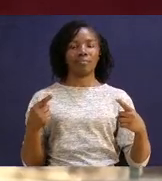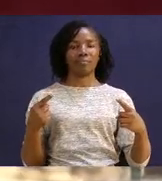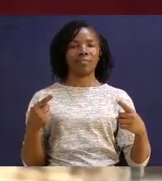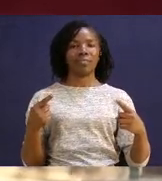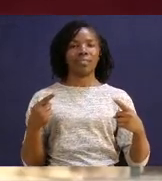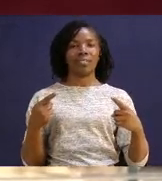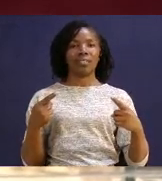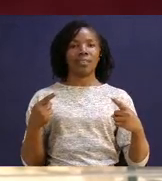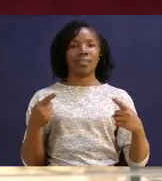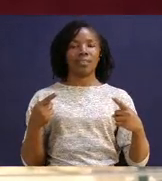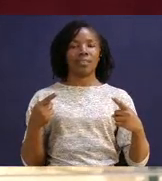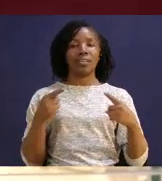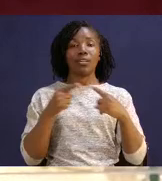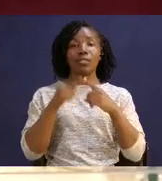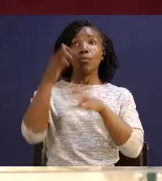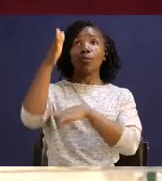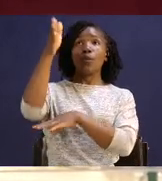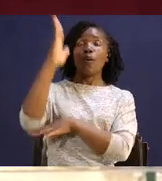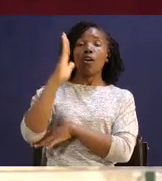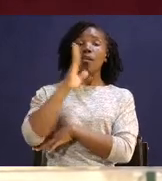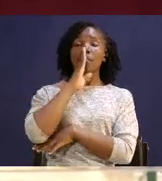to God being generous to us.